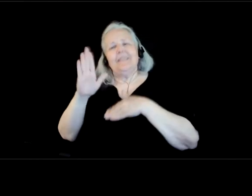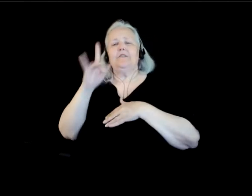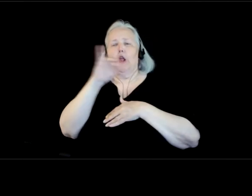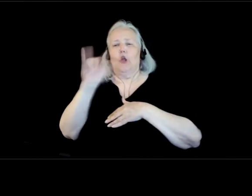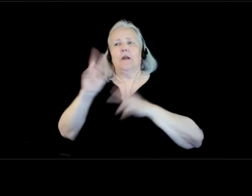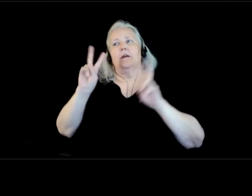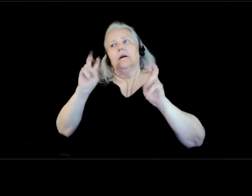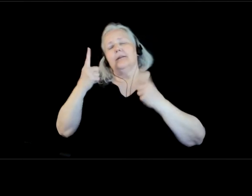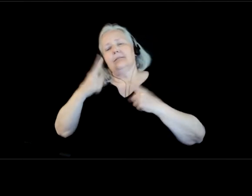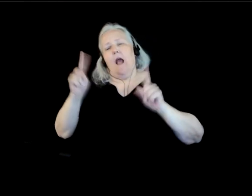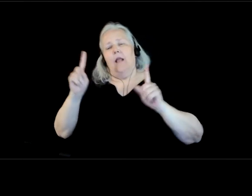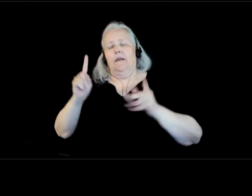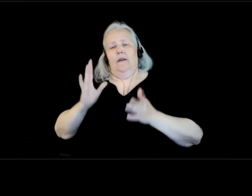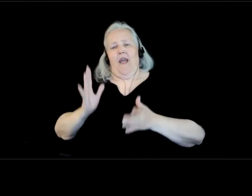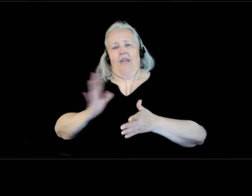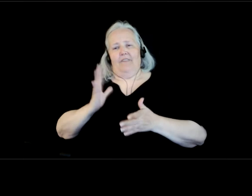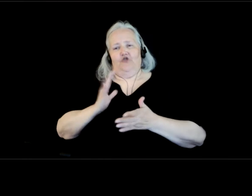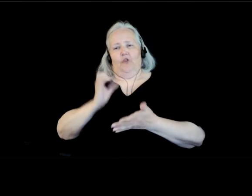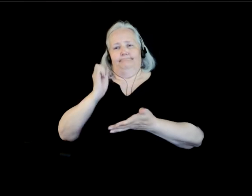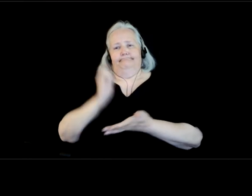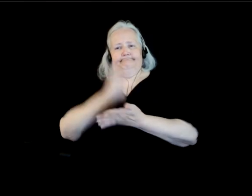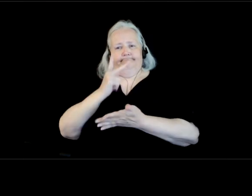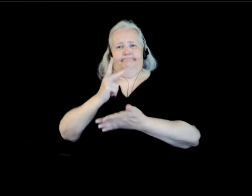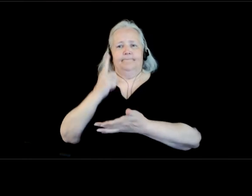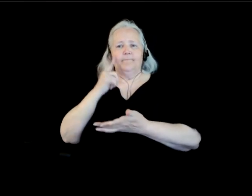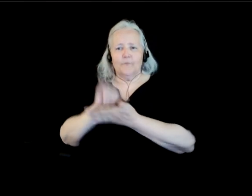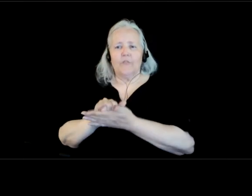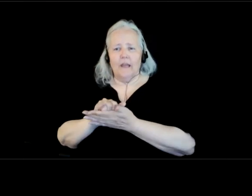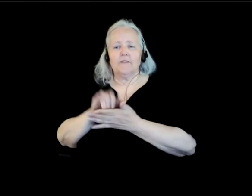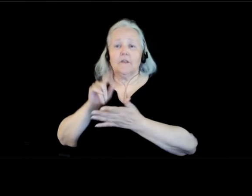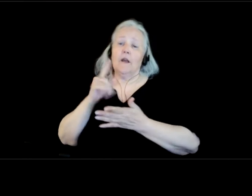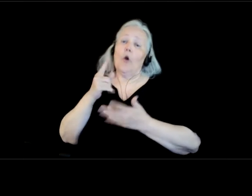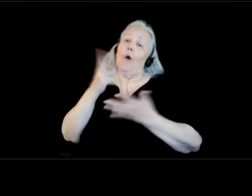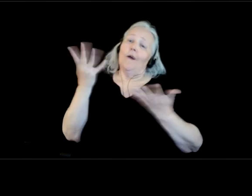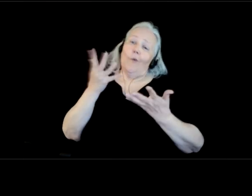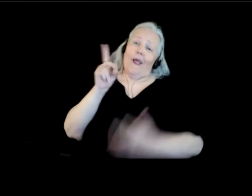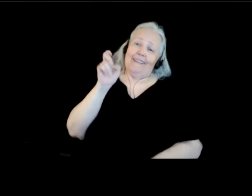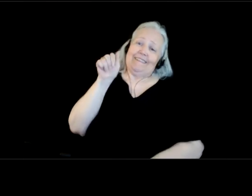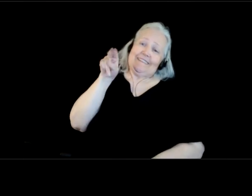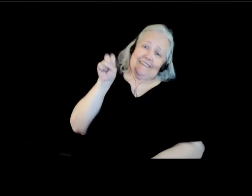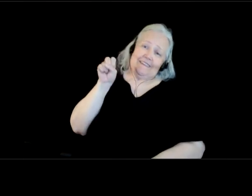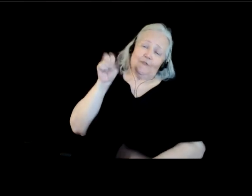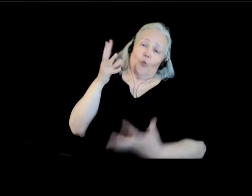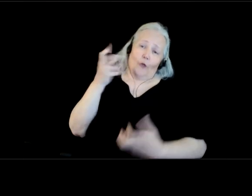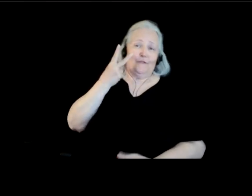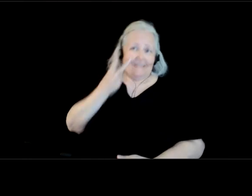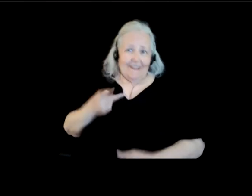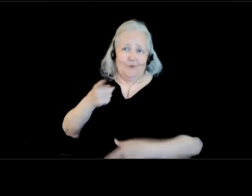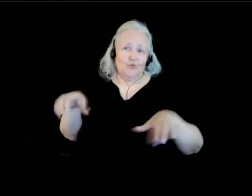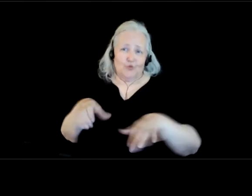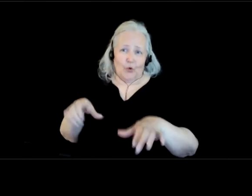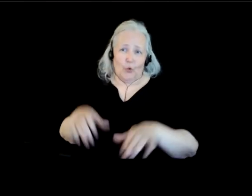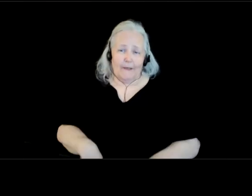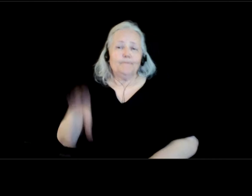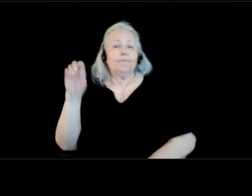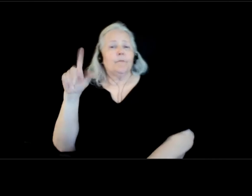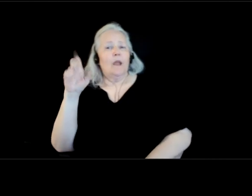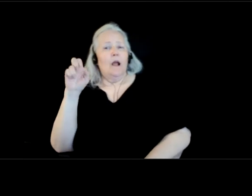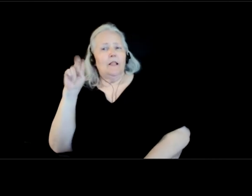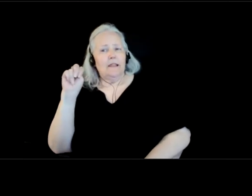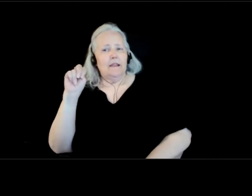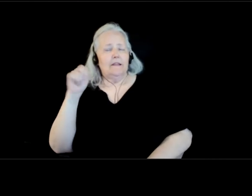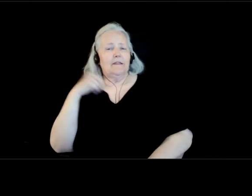for. Yeah, I mean, I think, I don't think you're ever going to have anything that's a traditional peer-reviewed publication that reflects all the